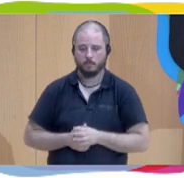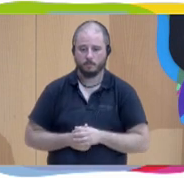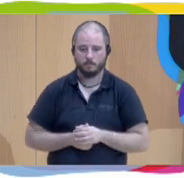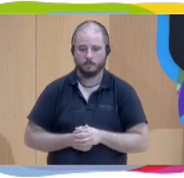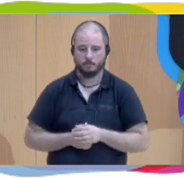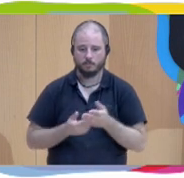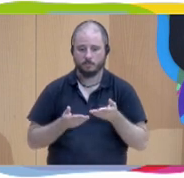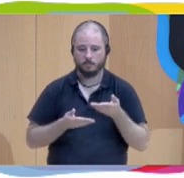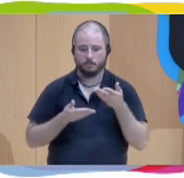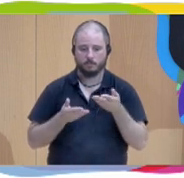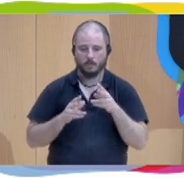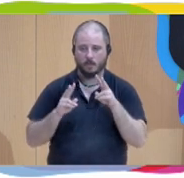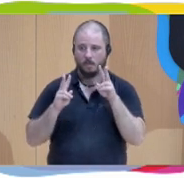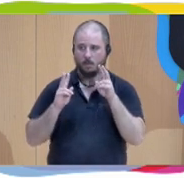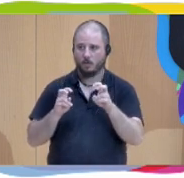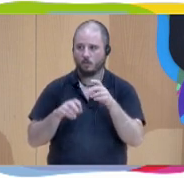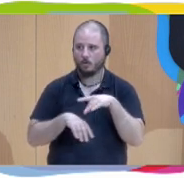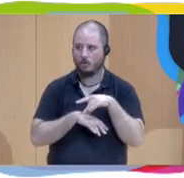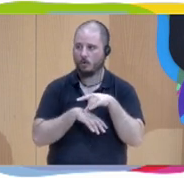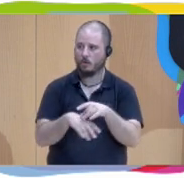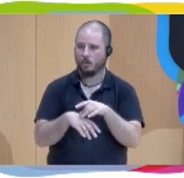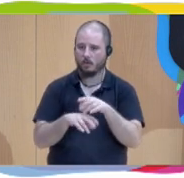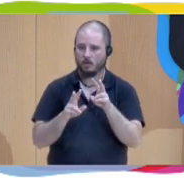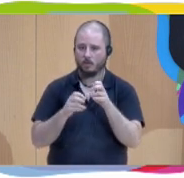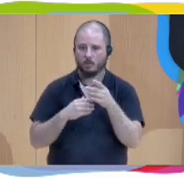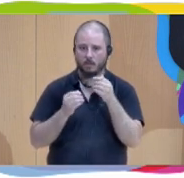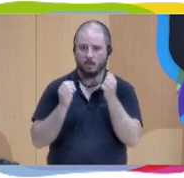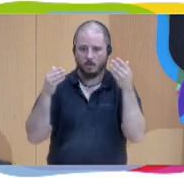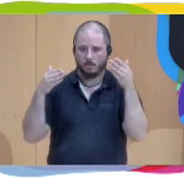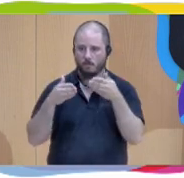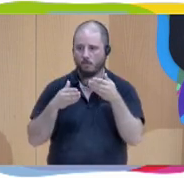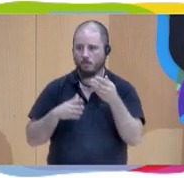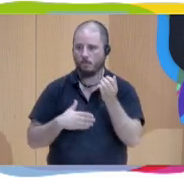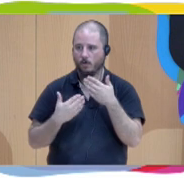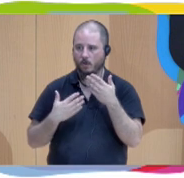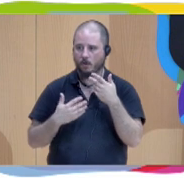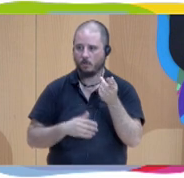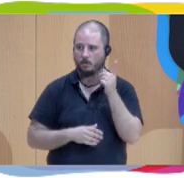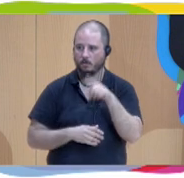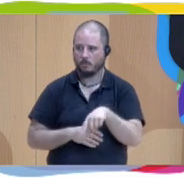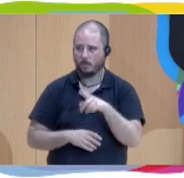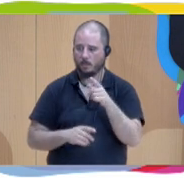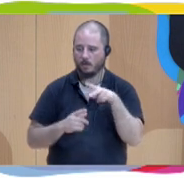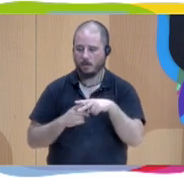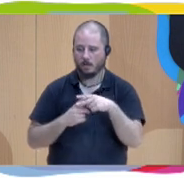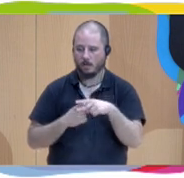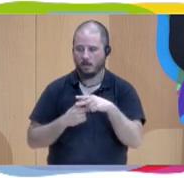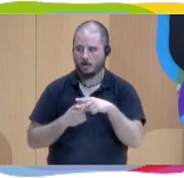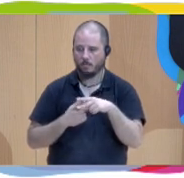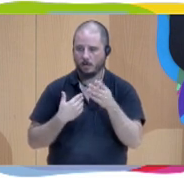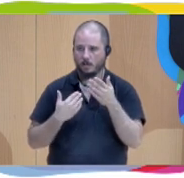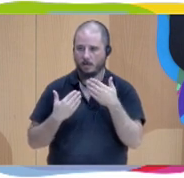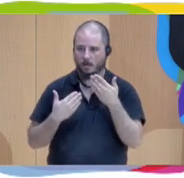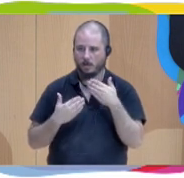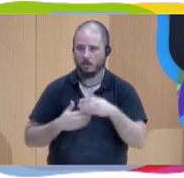learn some dialogical meeting tools and so on. Some people joined in